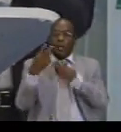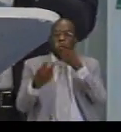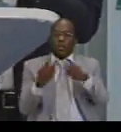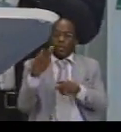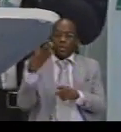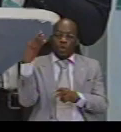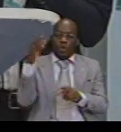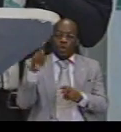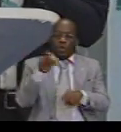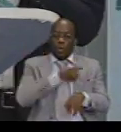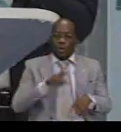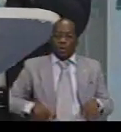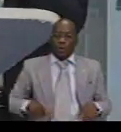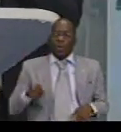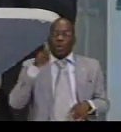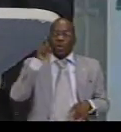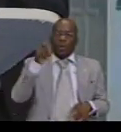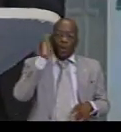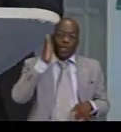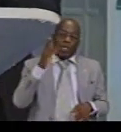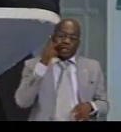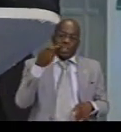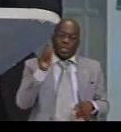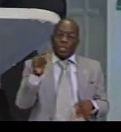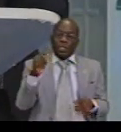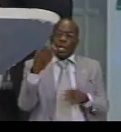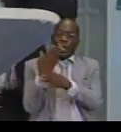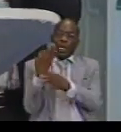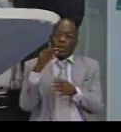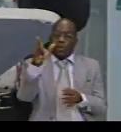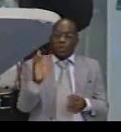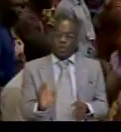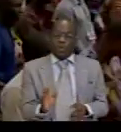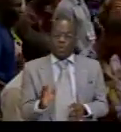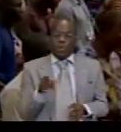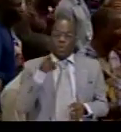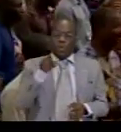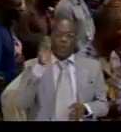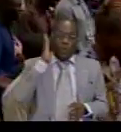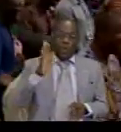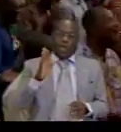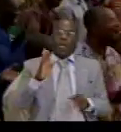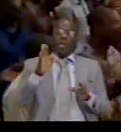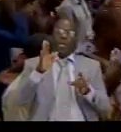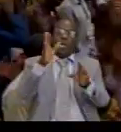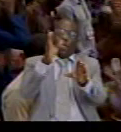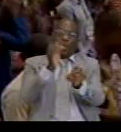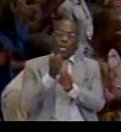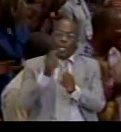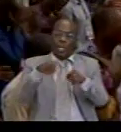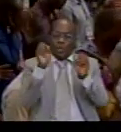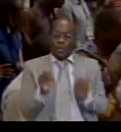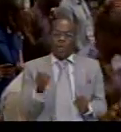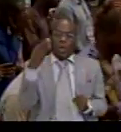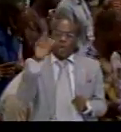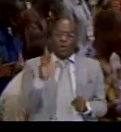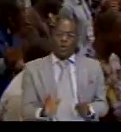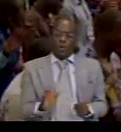of God. You will see the hand of God. You will receive the power of God. You will see Him.